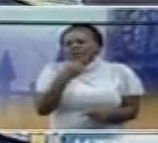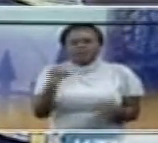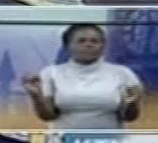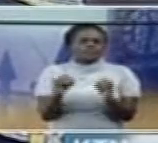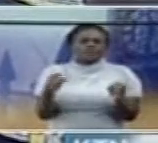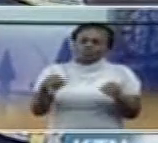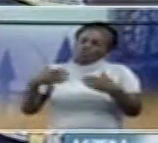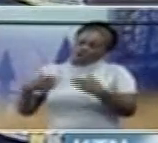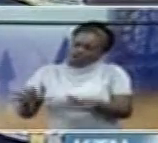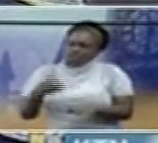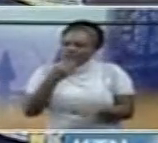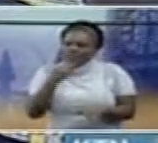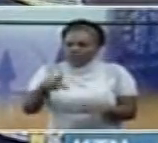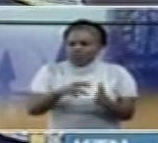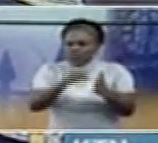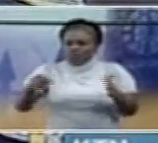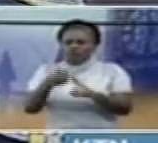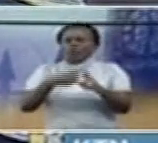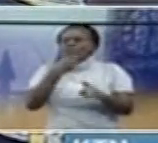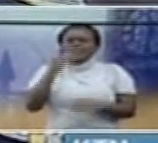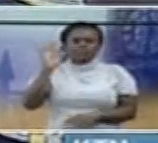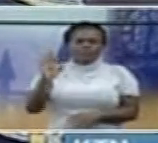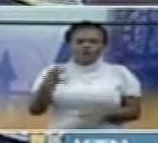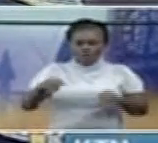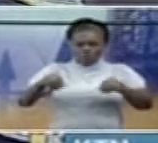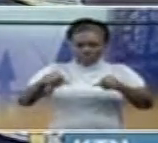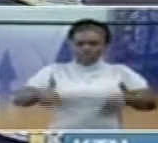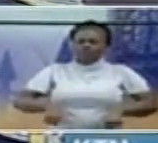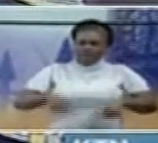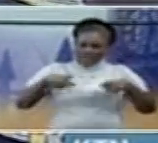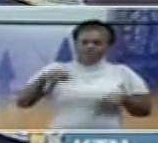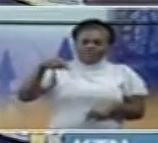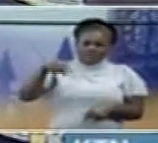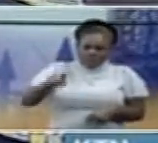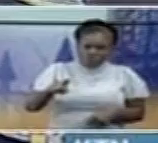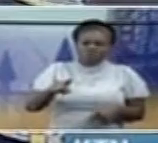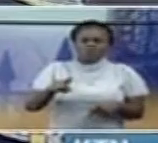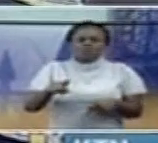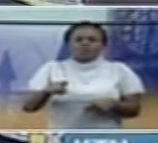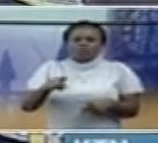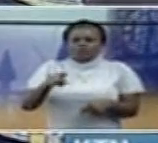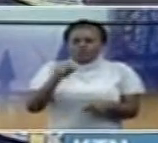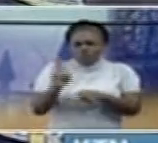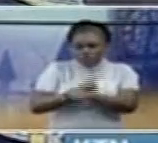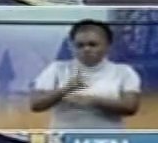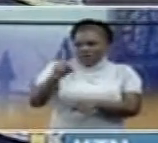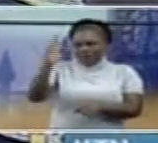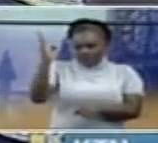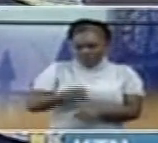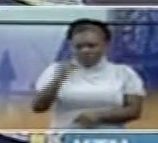you've lost a mother and then you're pulled away from your father. Quality of life. You have to suddenly spend a third of your total